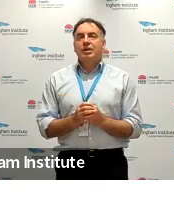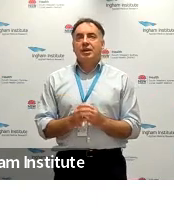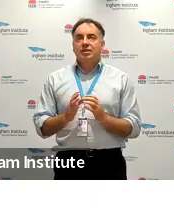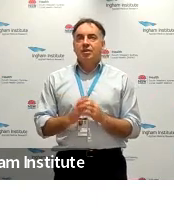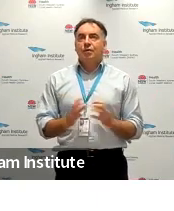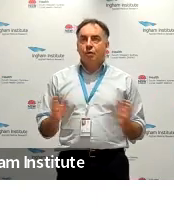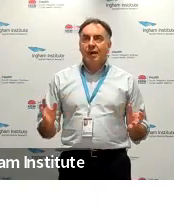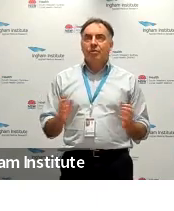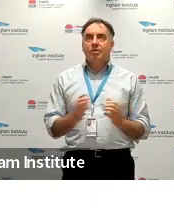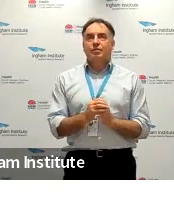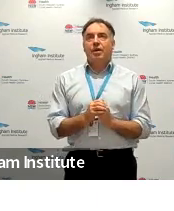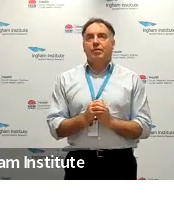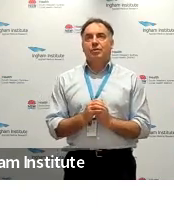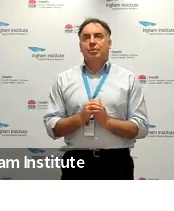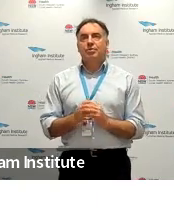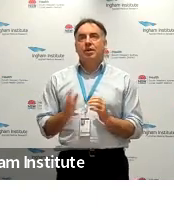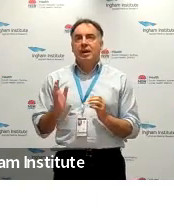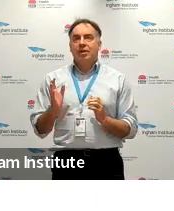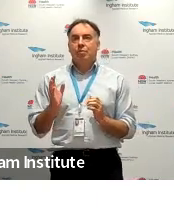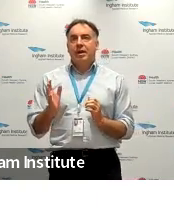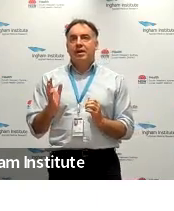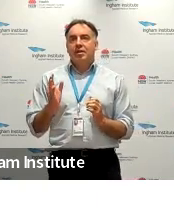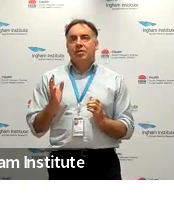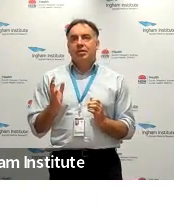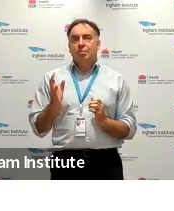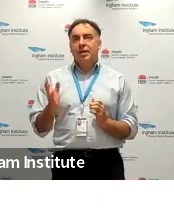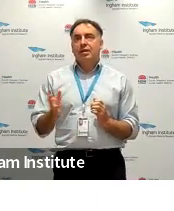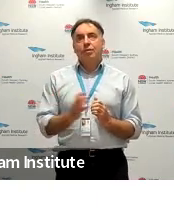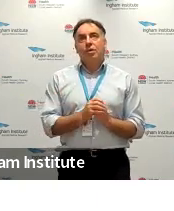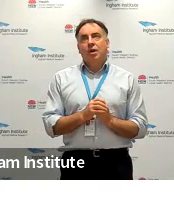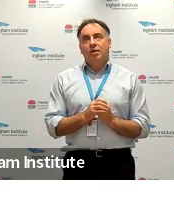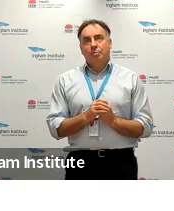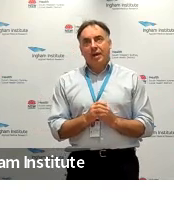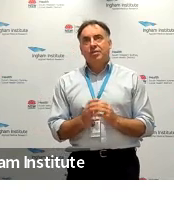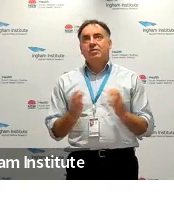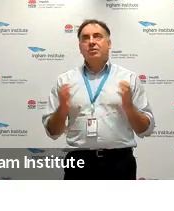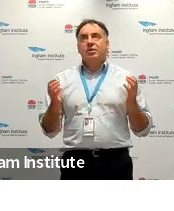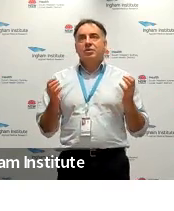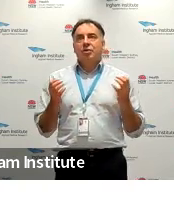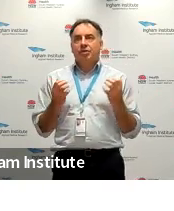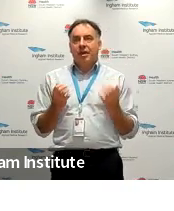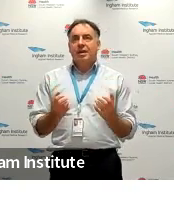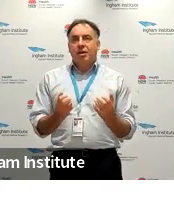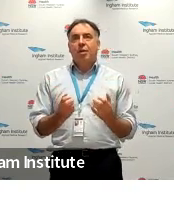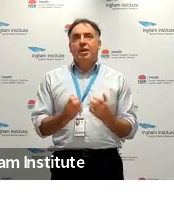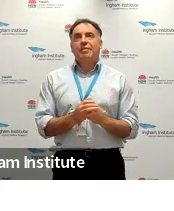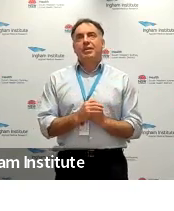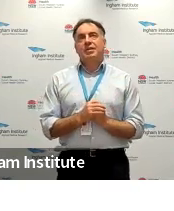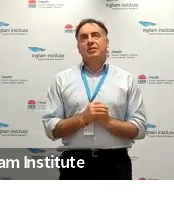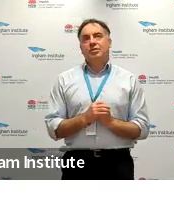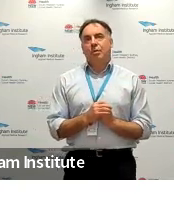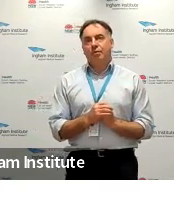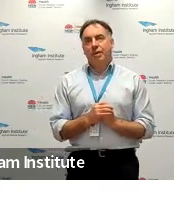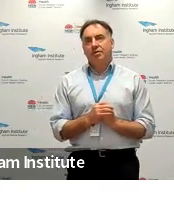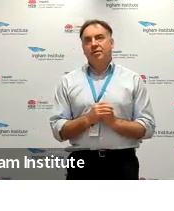this screening test throughout those five hospitals in a way that is meaningful to patients so that they come and have